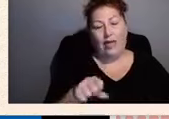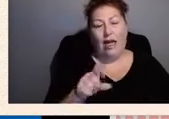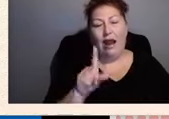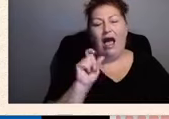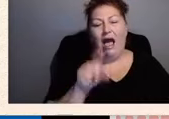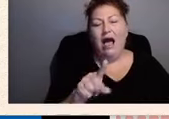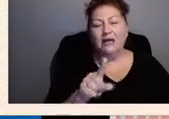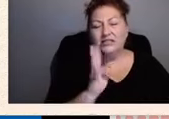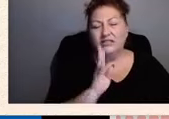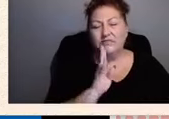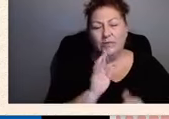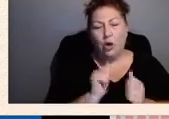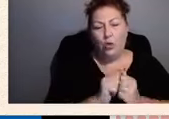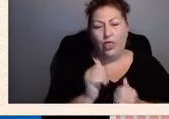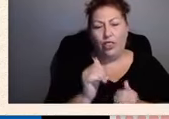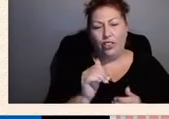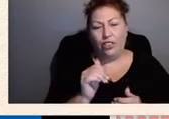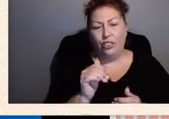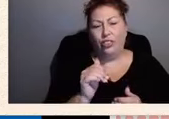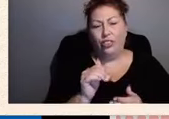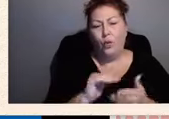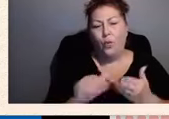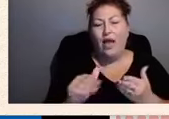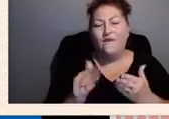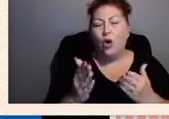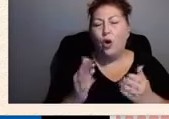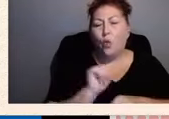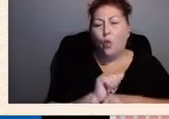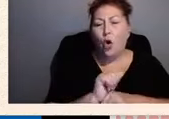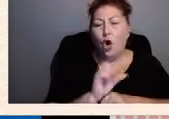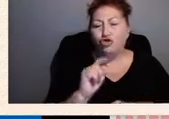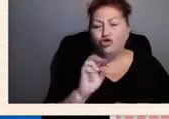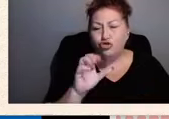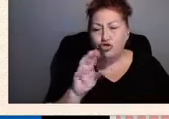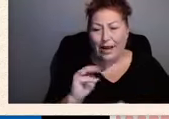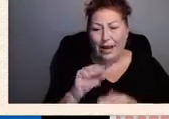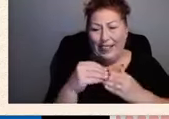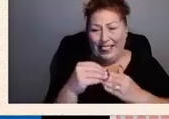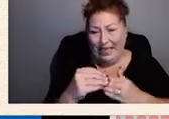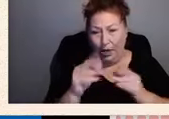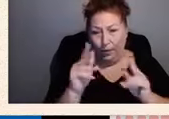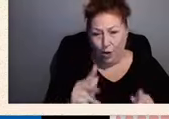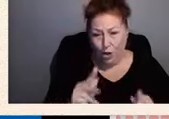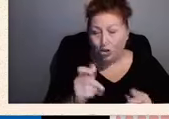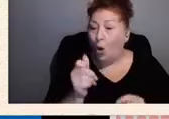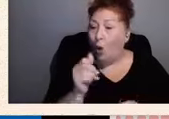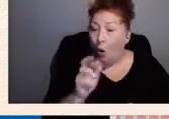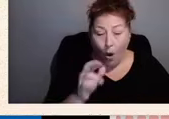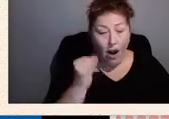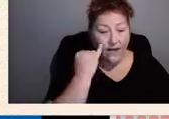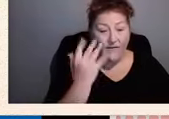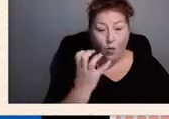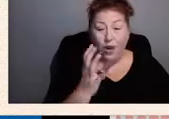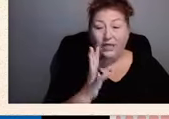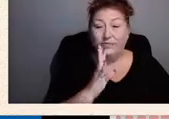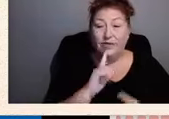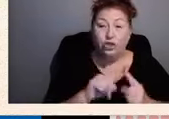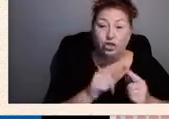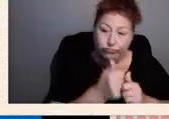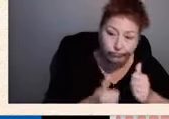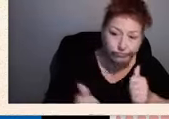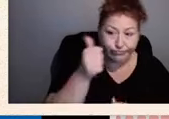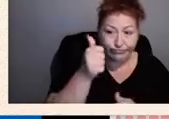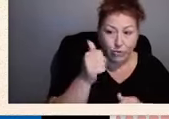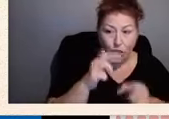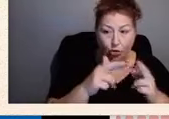with the waiver workstream lead, or if you want to speak to the head of the region, you can ask to